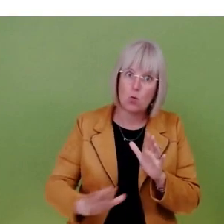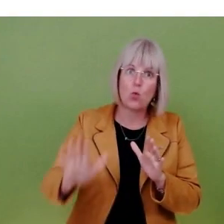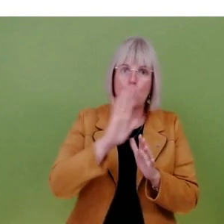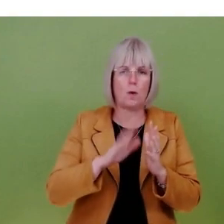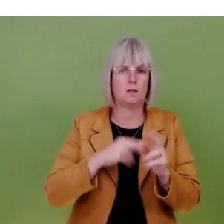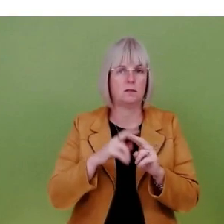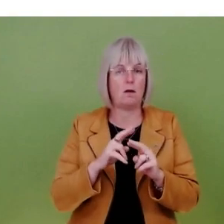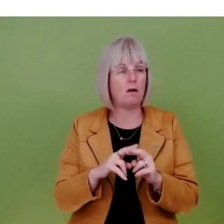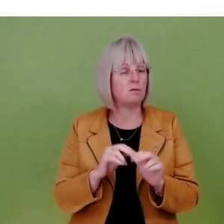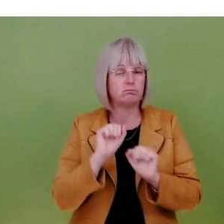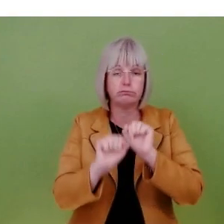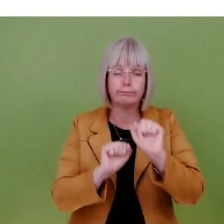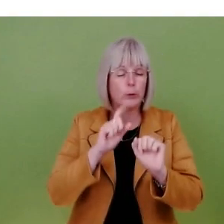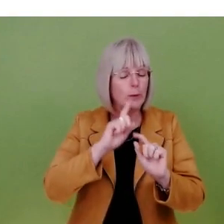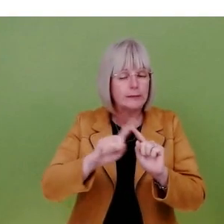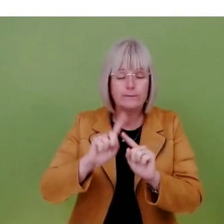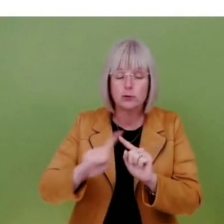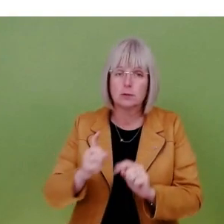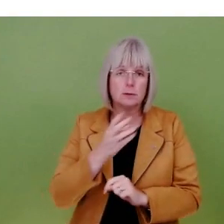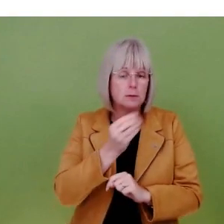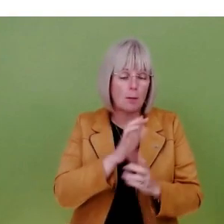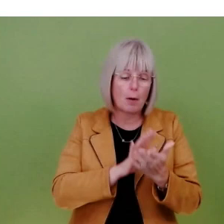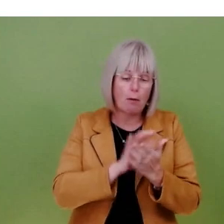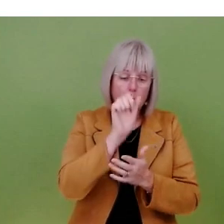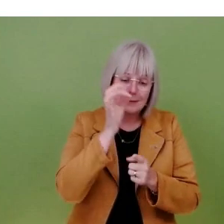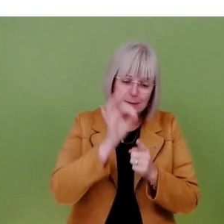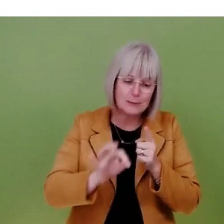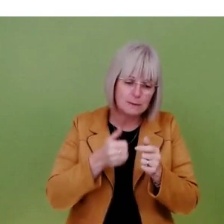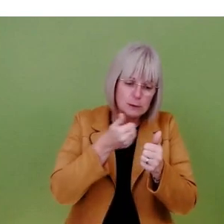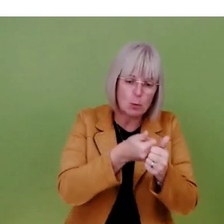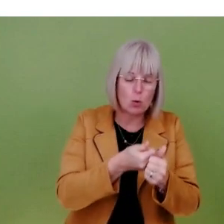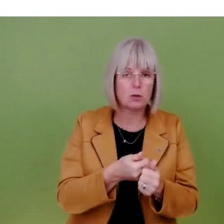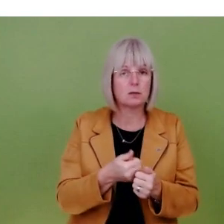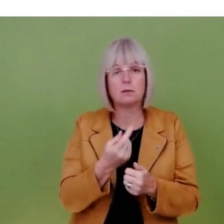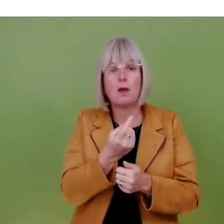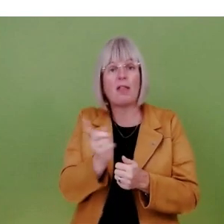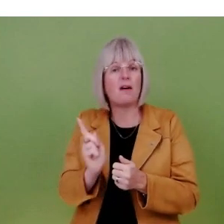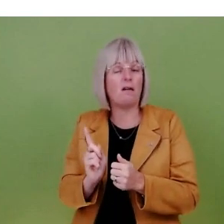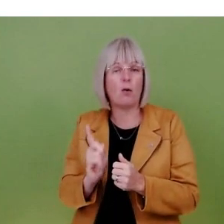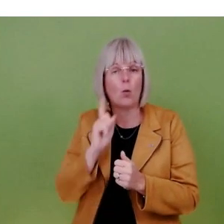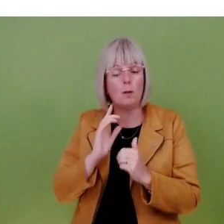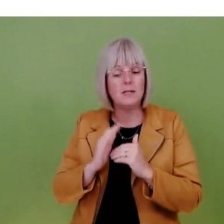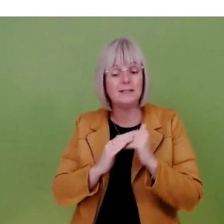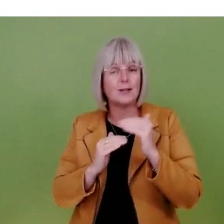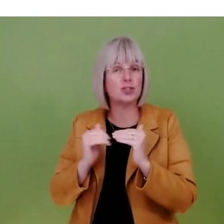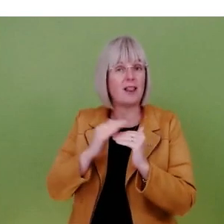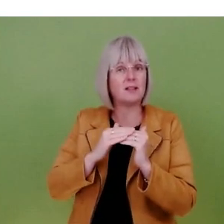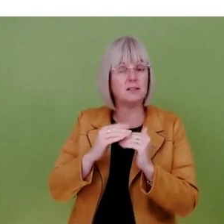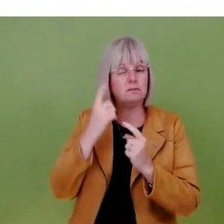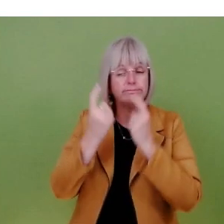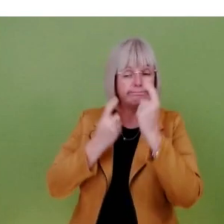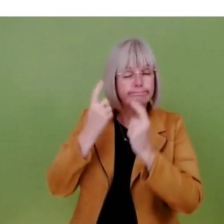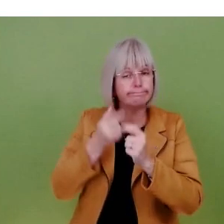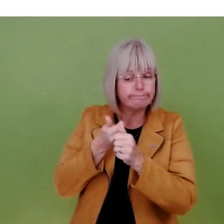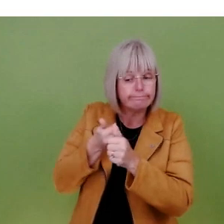culturally specific, and some of them may be other parts of the intersectionality spectrum that we want to consider.